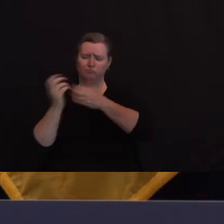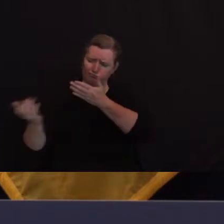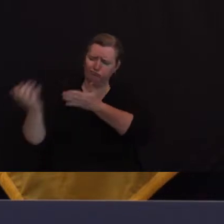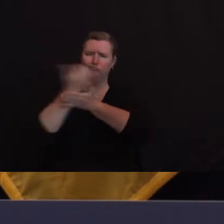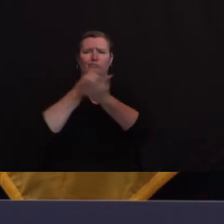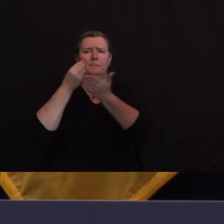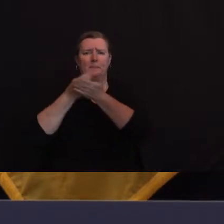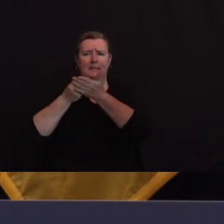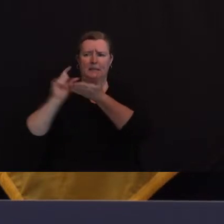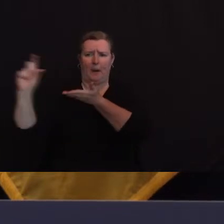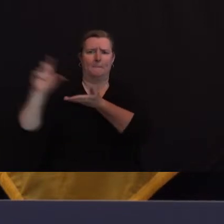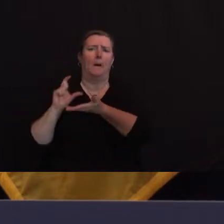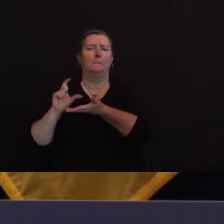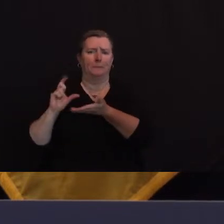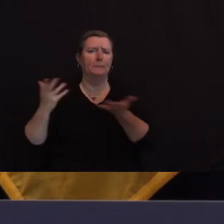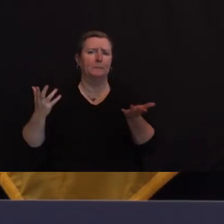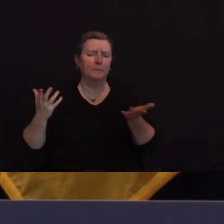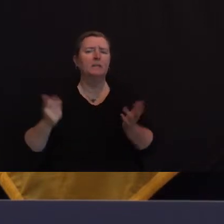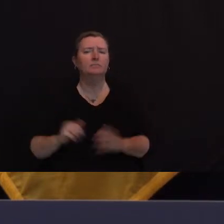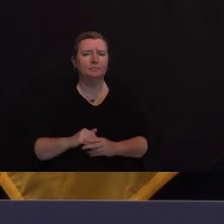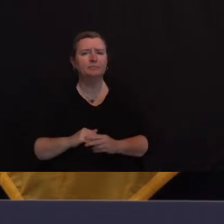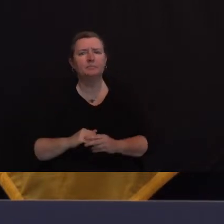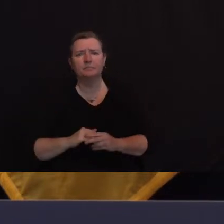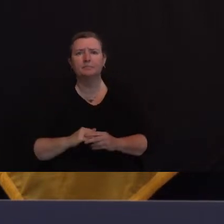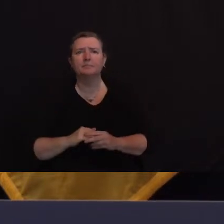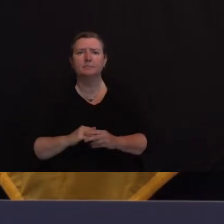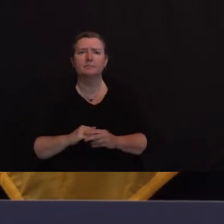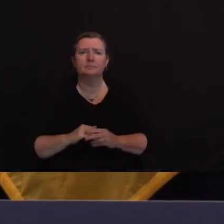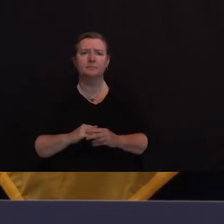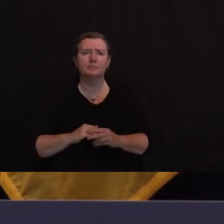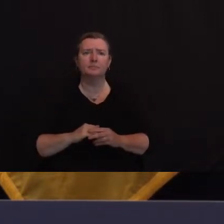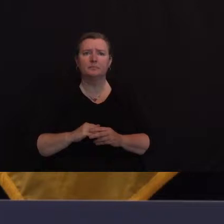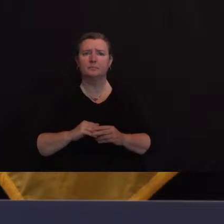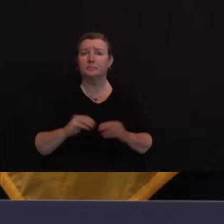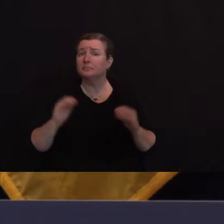reason. Nothing to report on any more